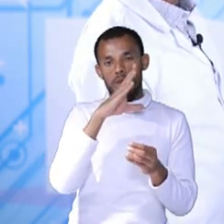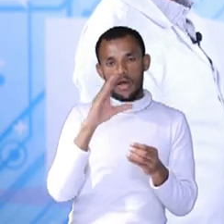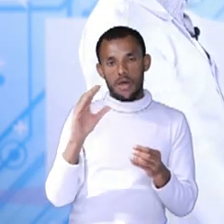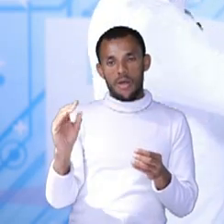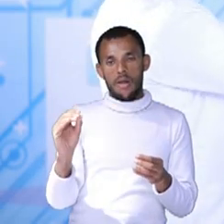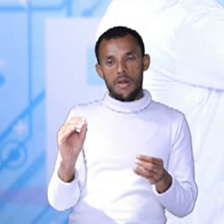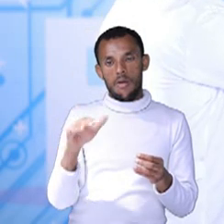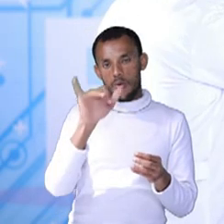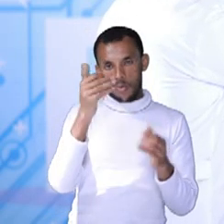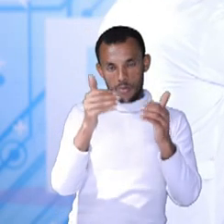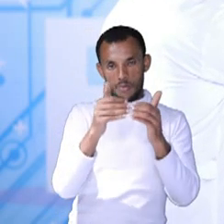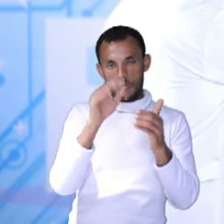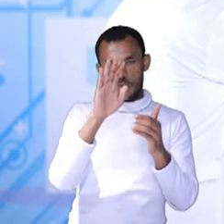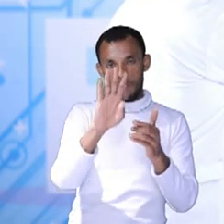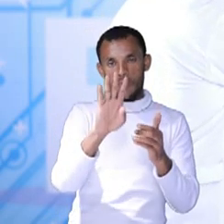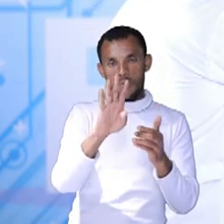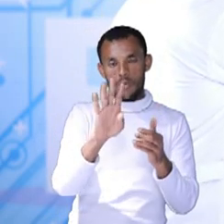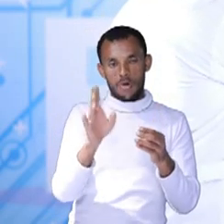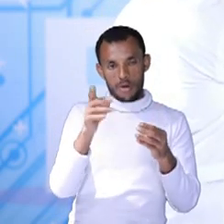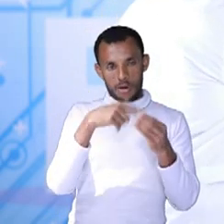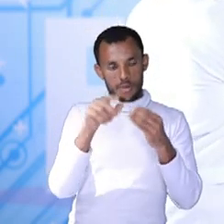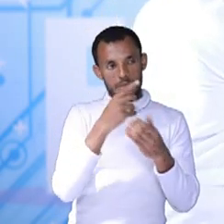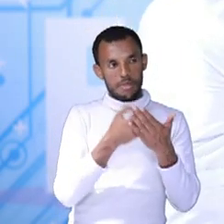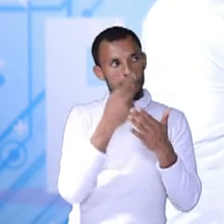And y is equals to 4 is around here.